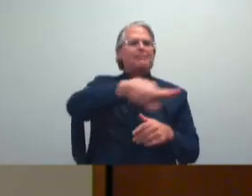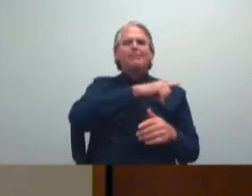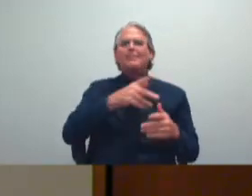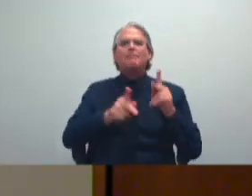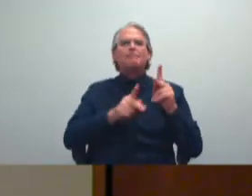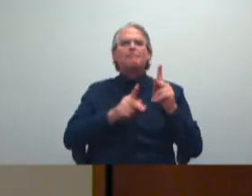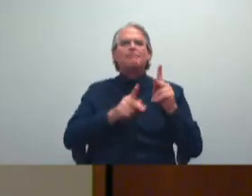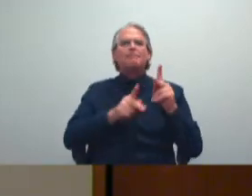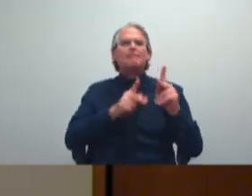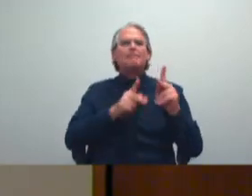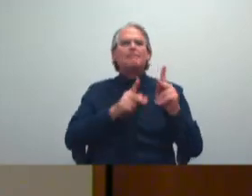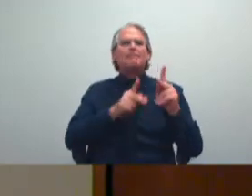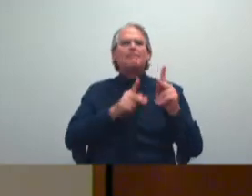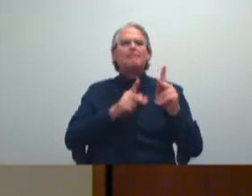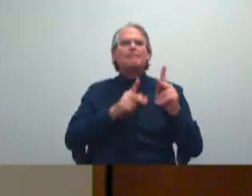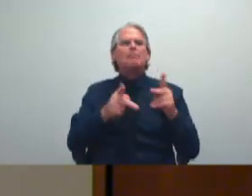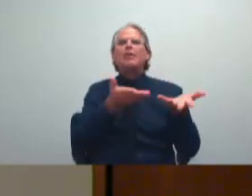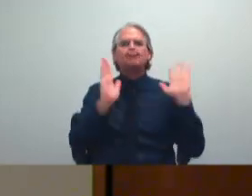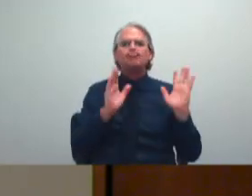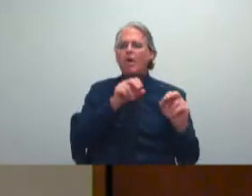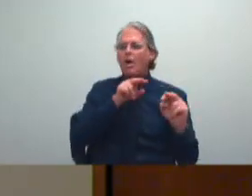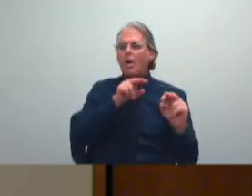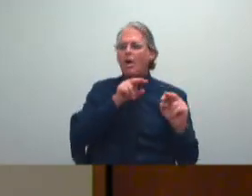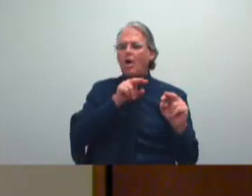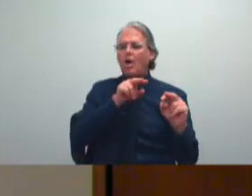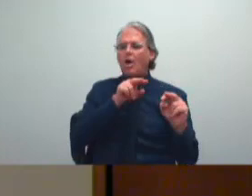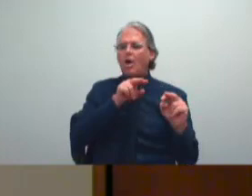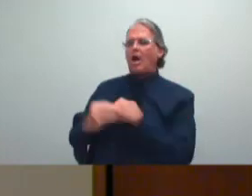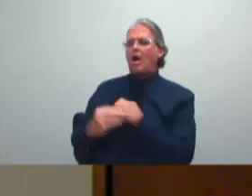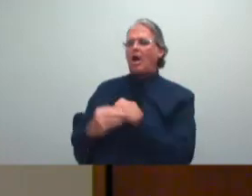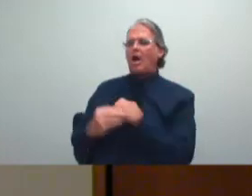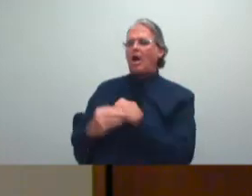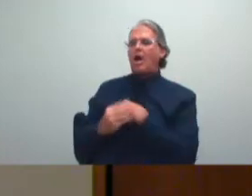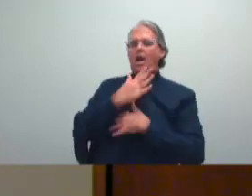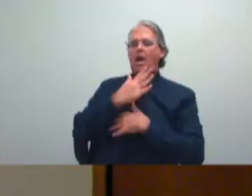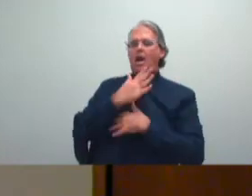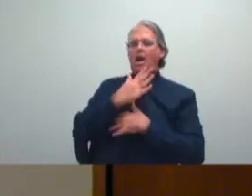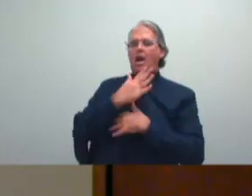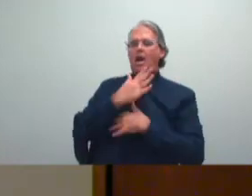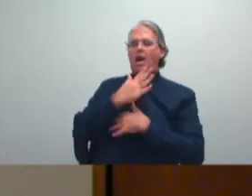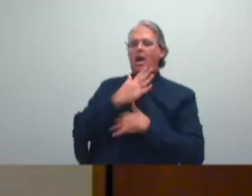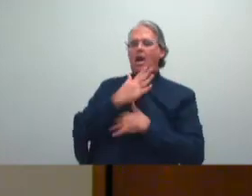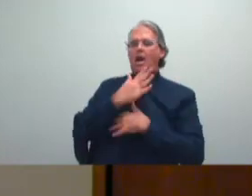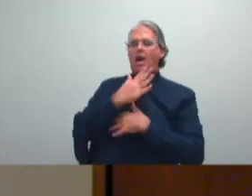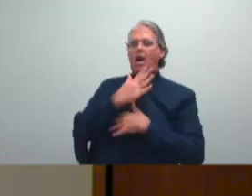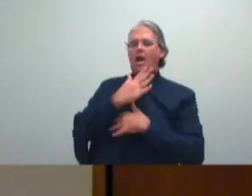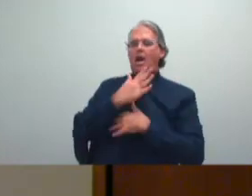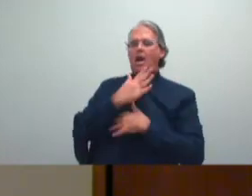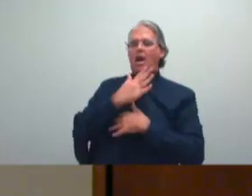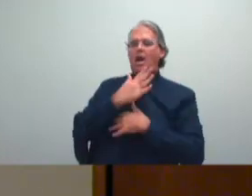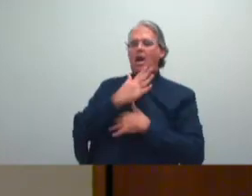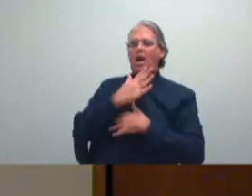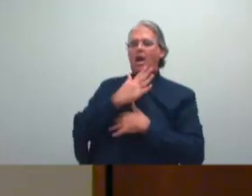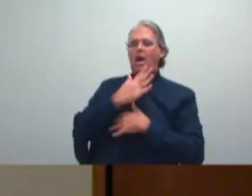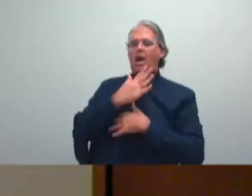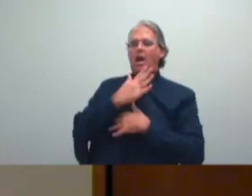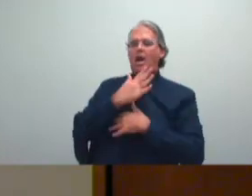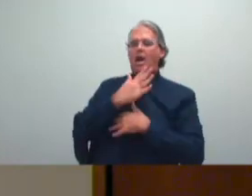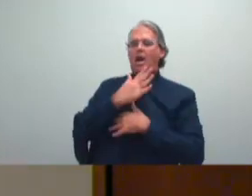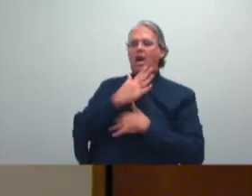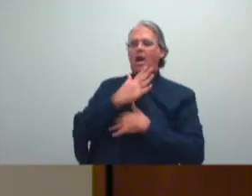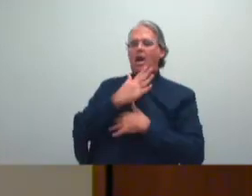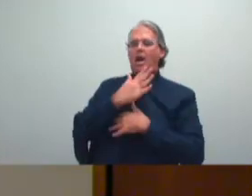responsibility about the behaviors and the decisions that you'll make on an ongoing basis, whether it just be for that day, for the weekend, or throughout the rest of your